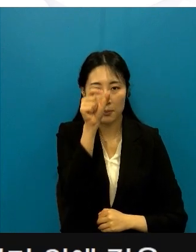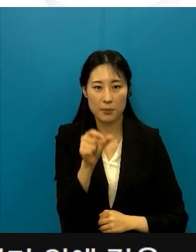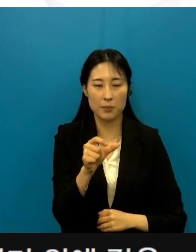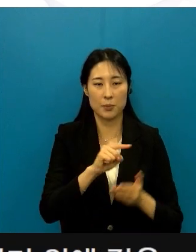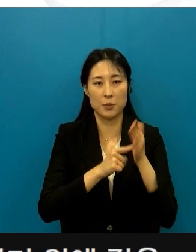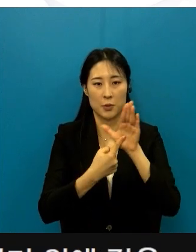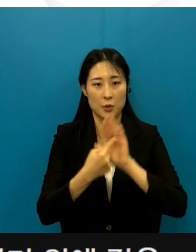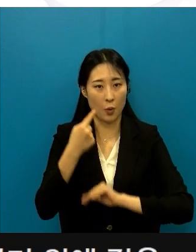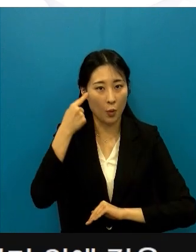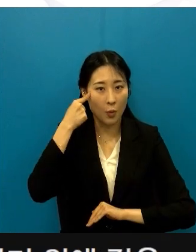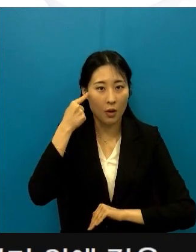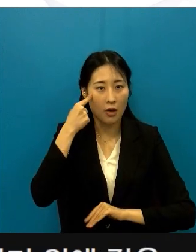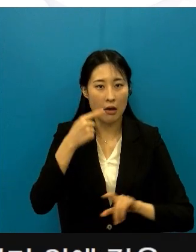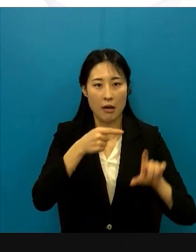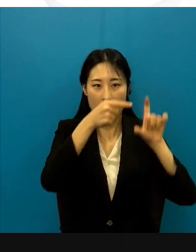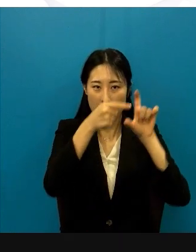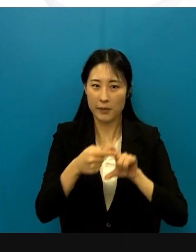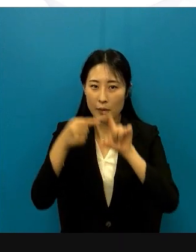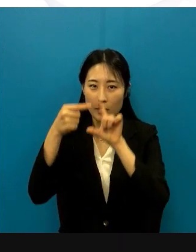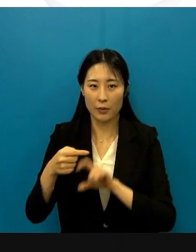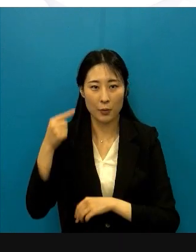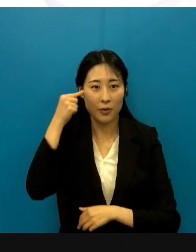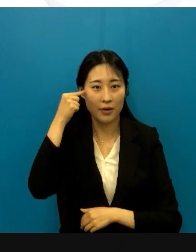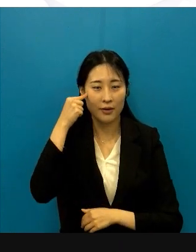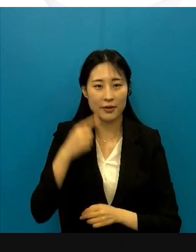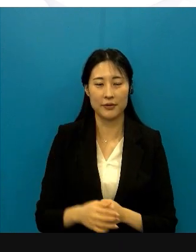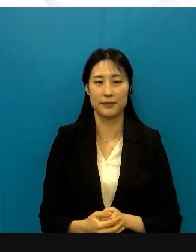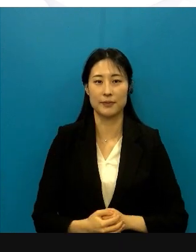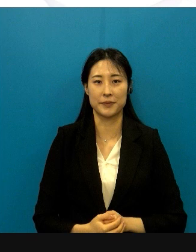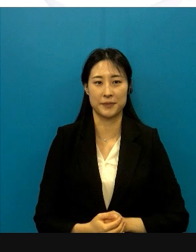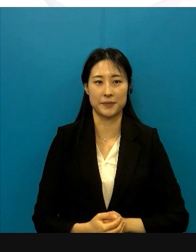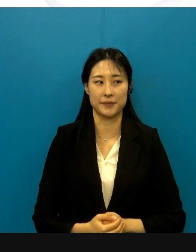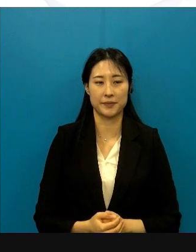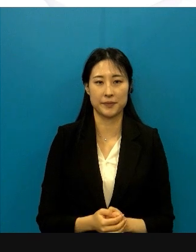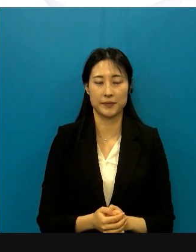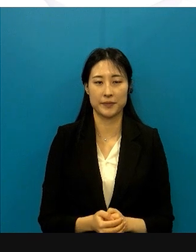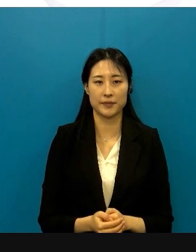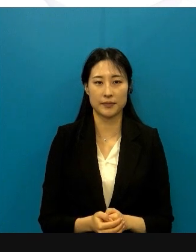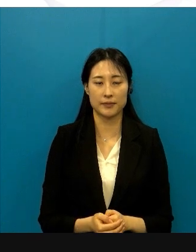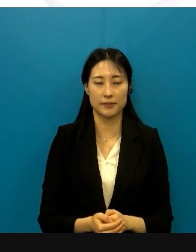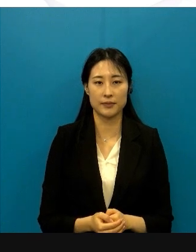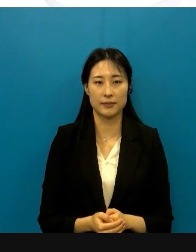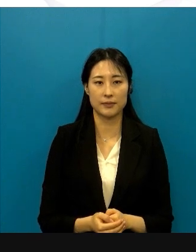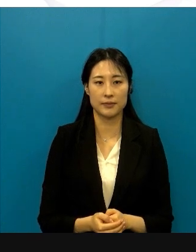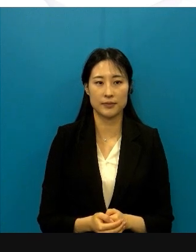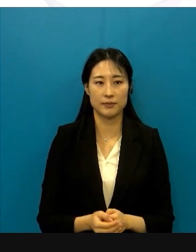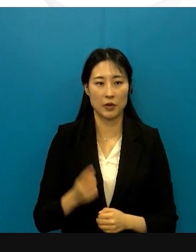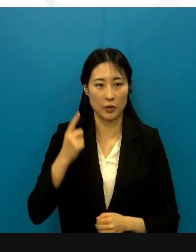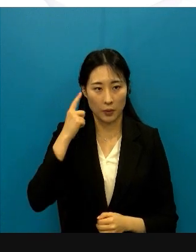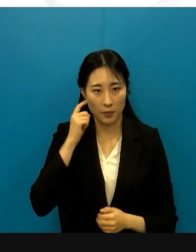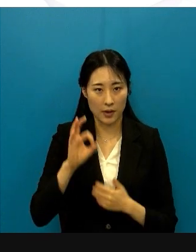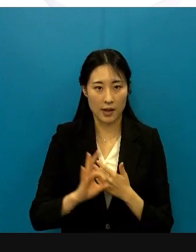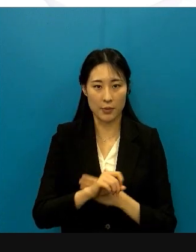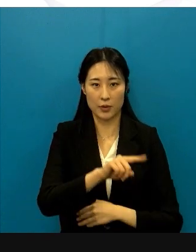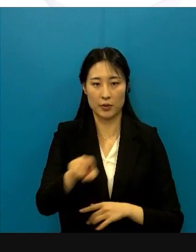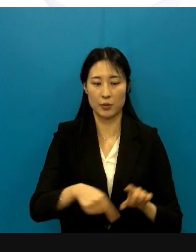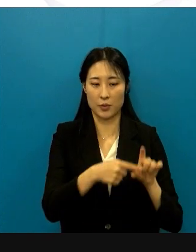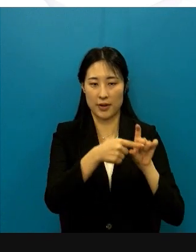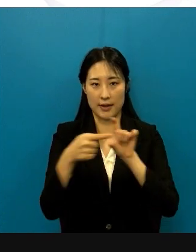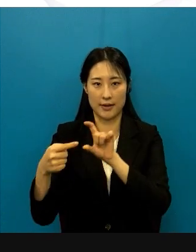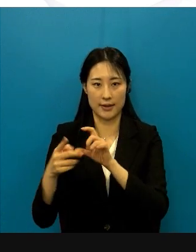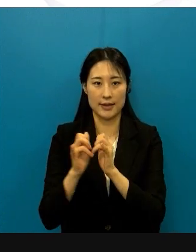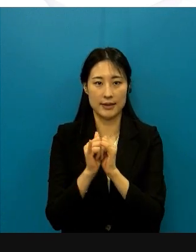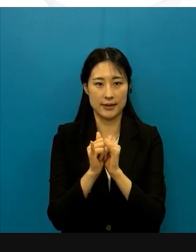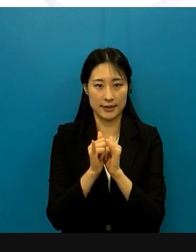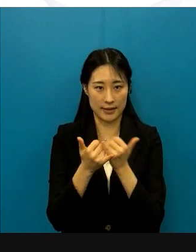Because they do not represent where people actually want to die. There are studies in both